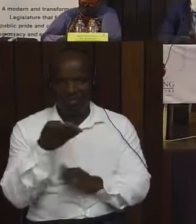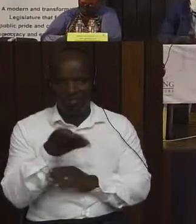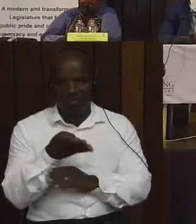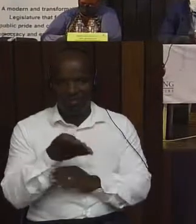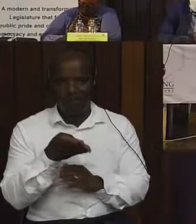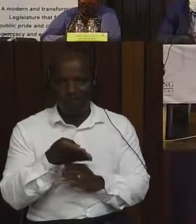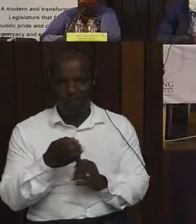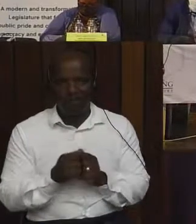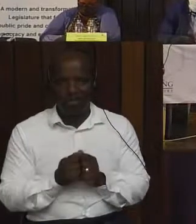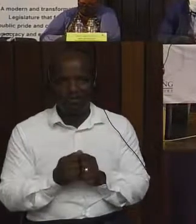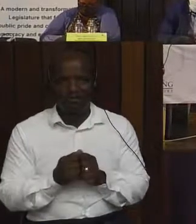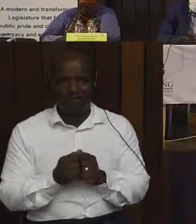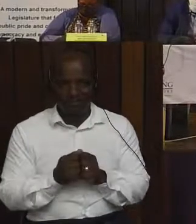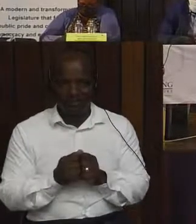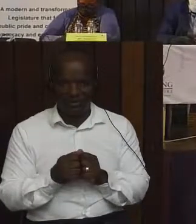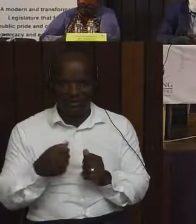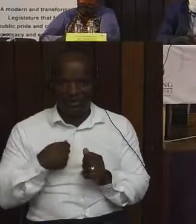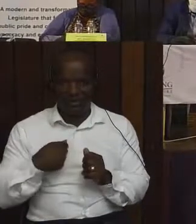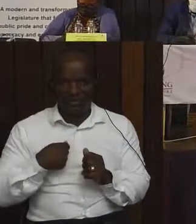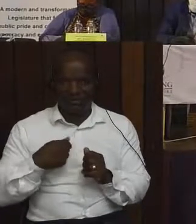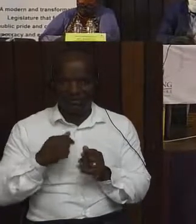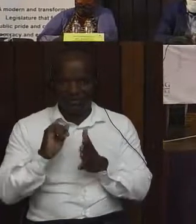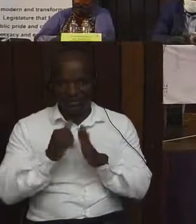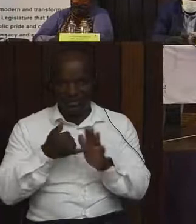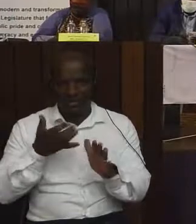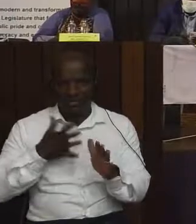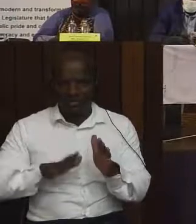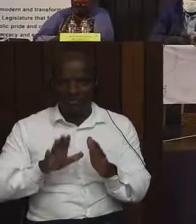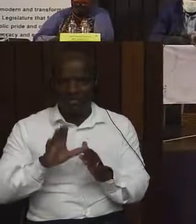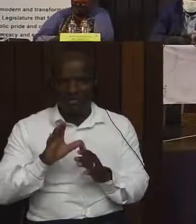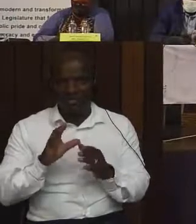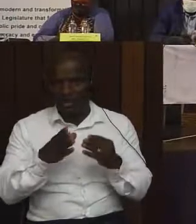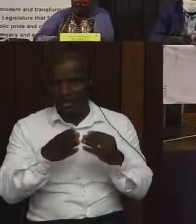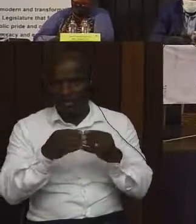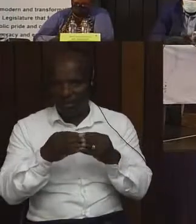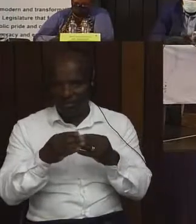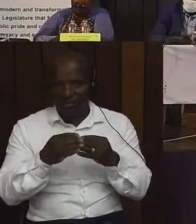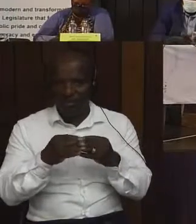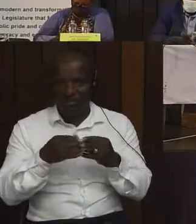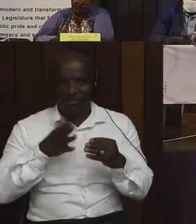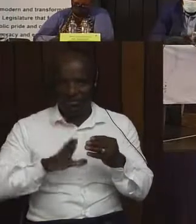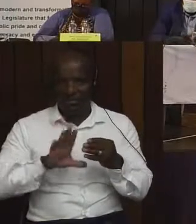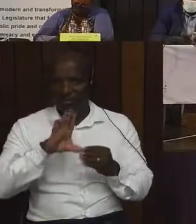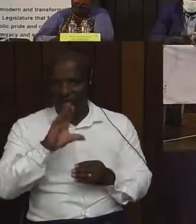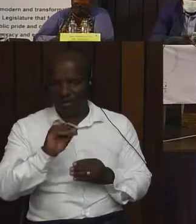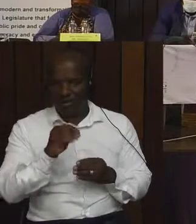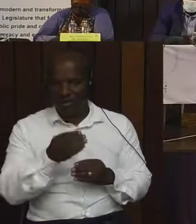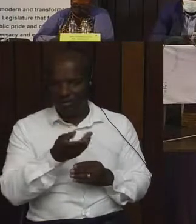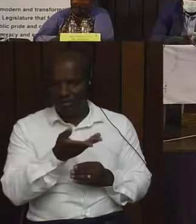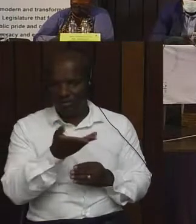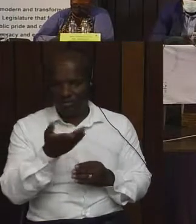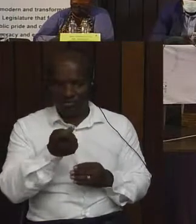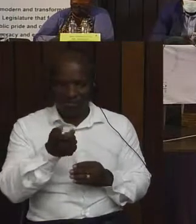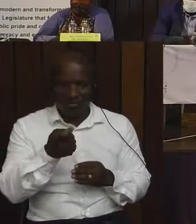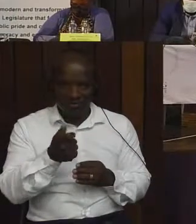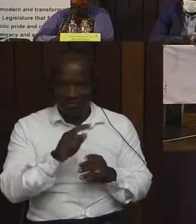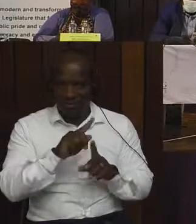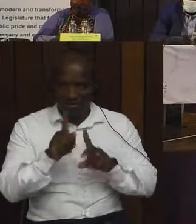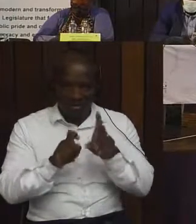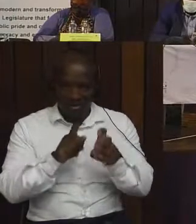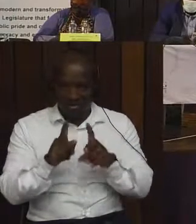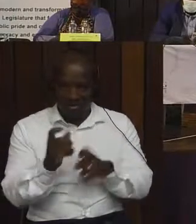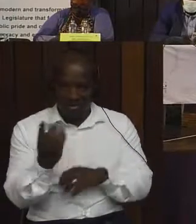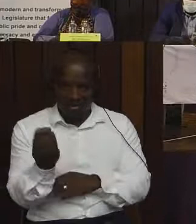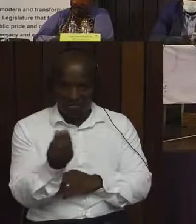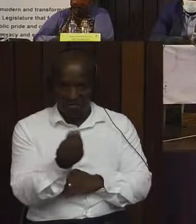on. But I just want to check with members if there's any other questions that members may have